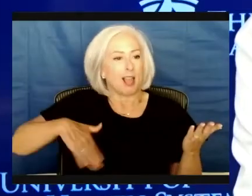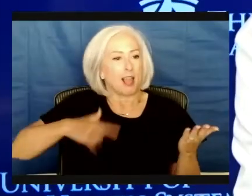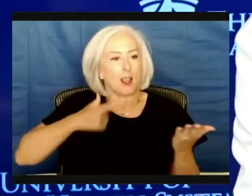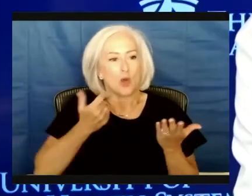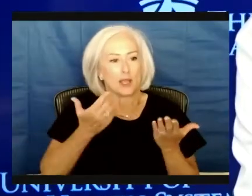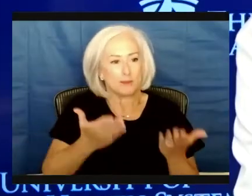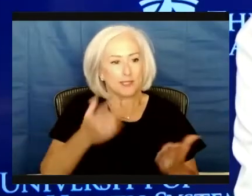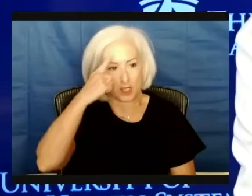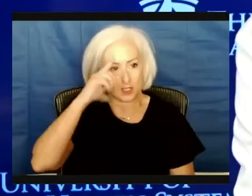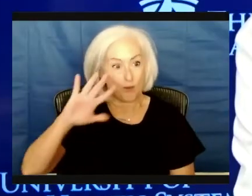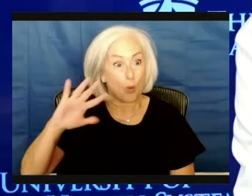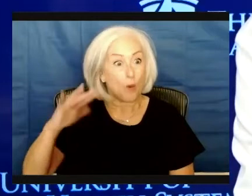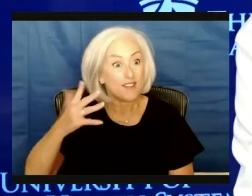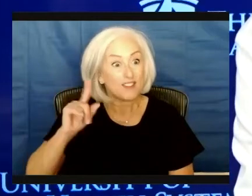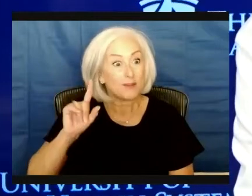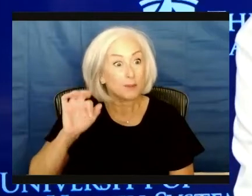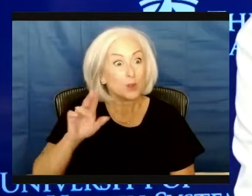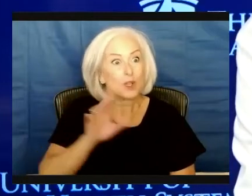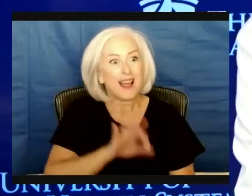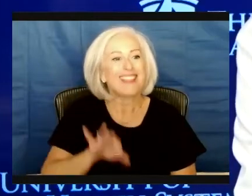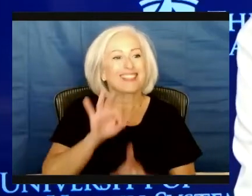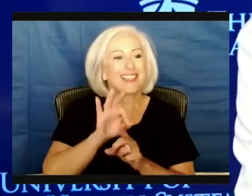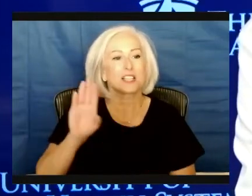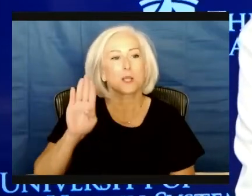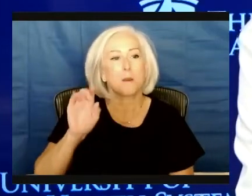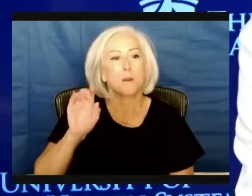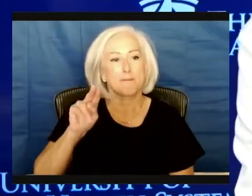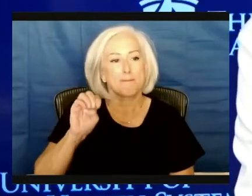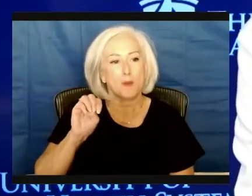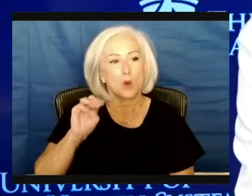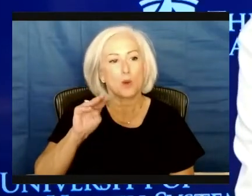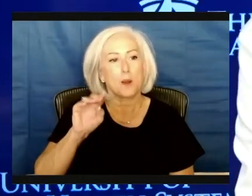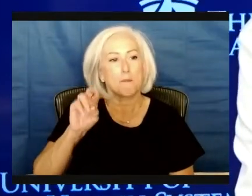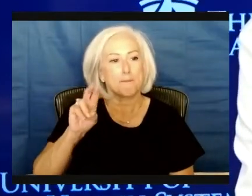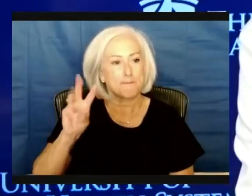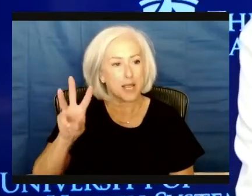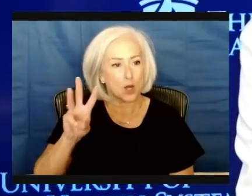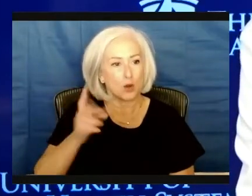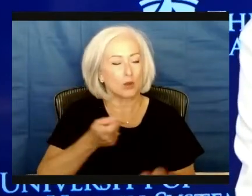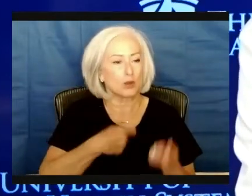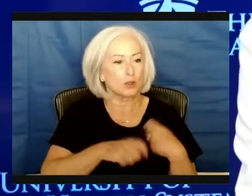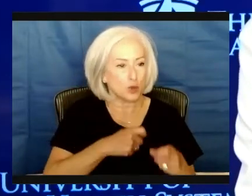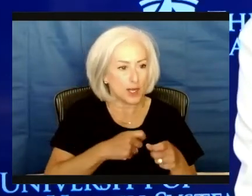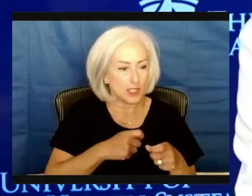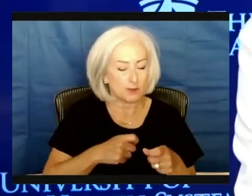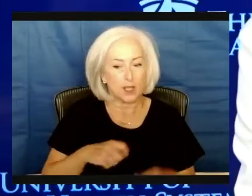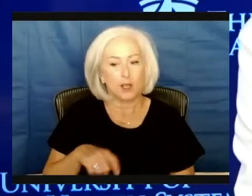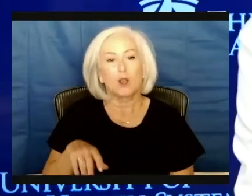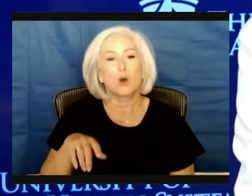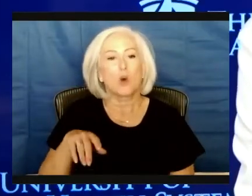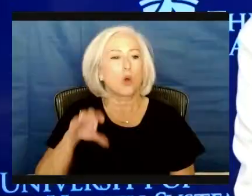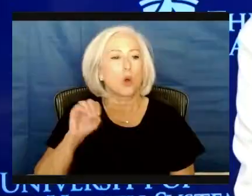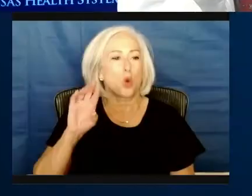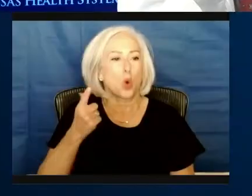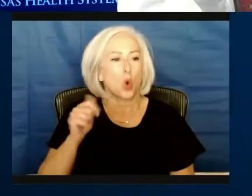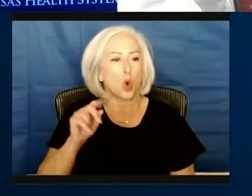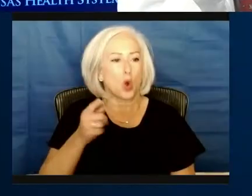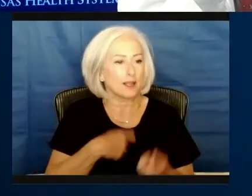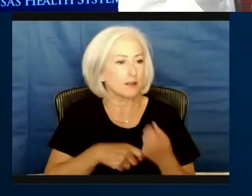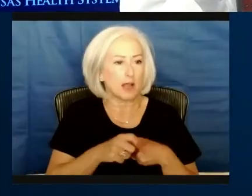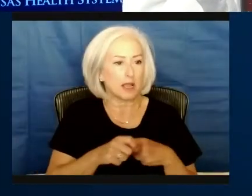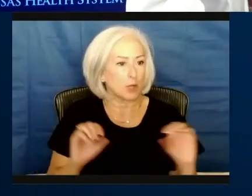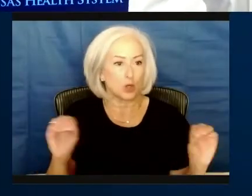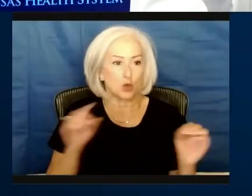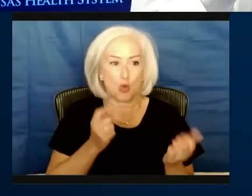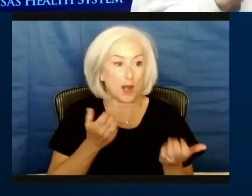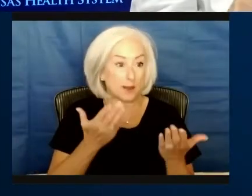you have had a bone marrow transplant or an organ transplant, and then yes. But other than that, Hawkeye, I don't think there's a recommendation yet for a 5th I'm not booster. sure.